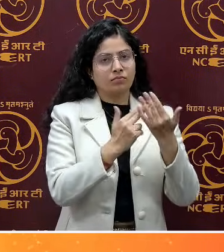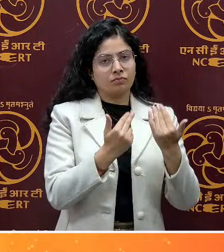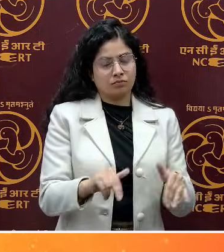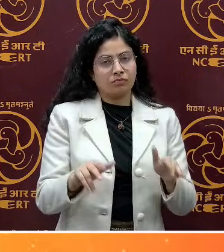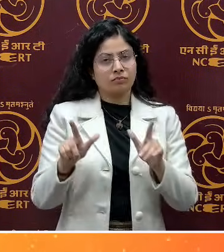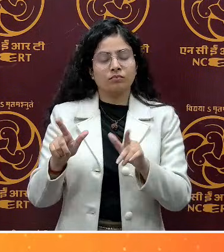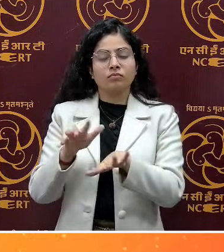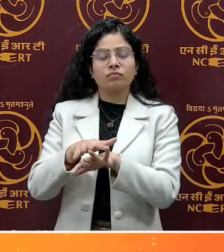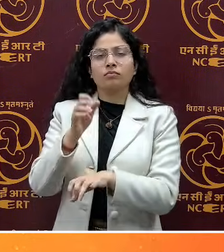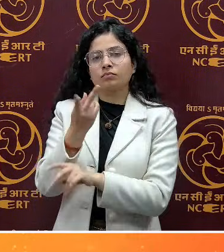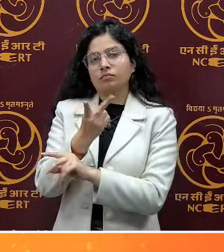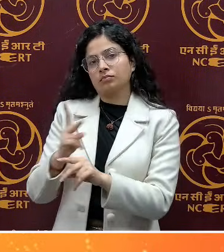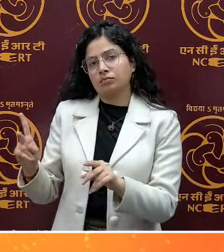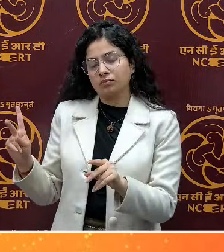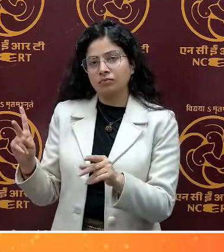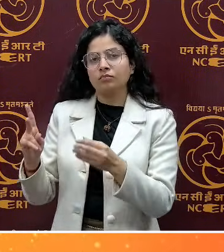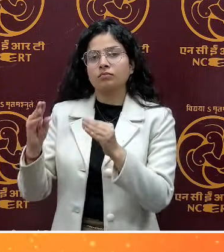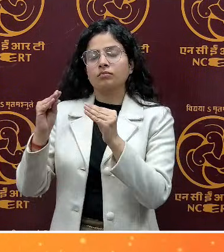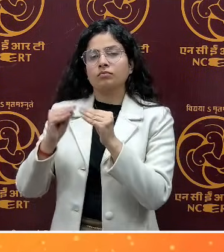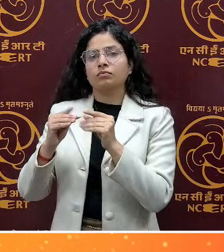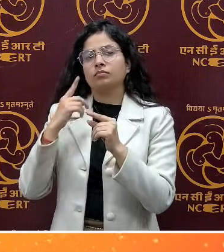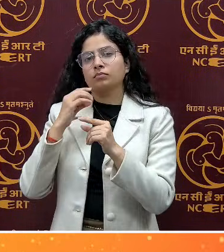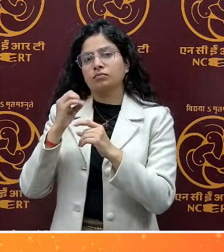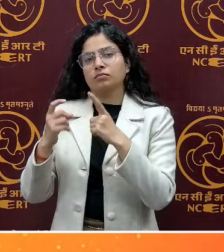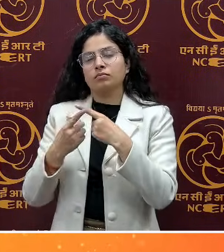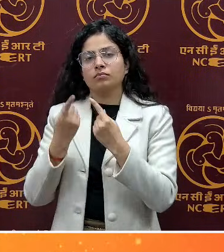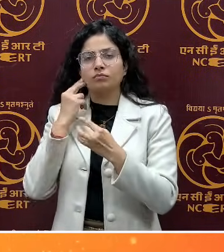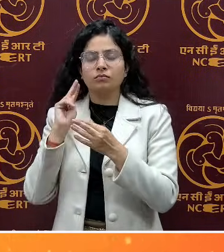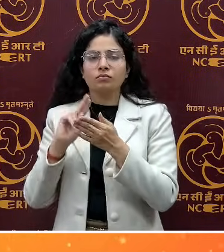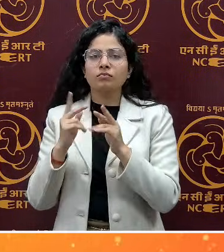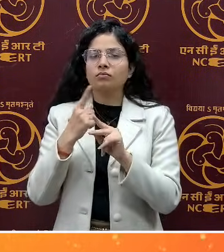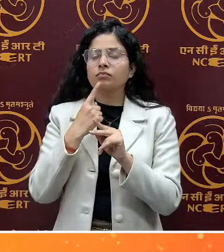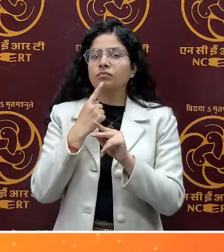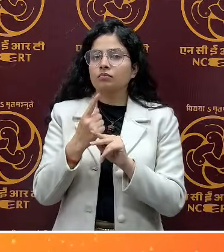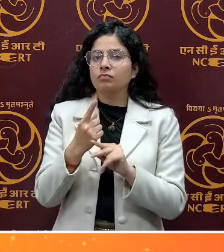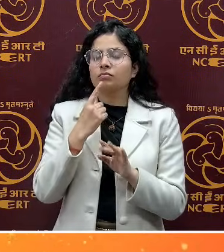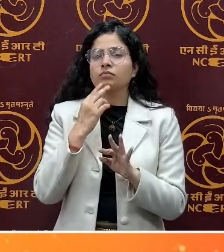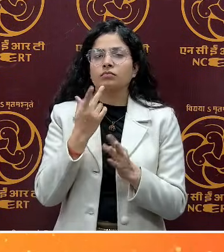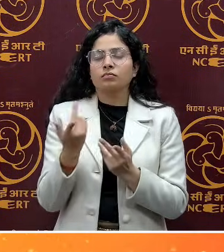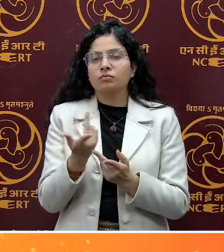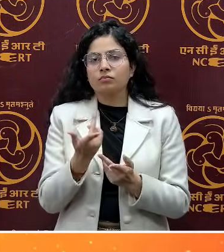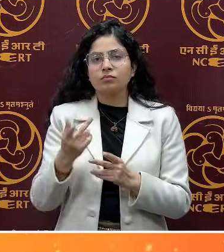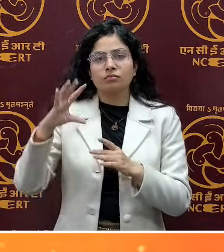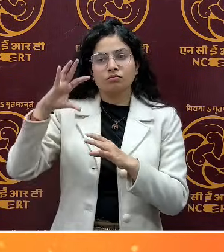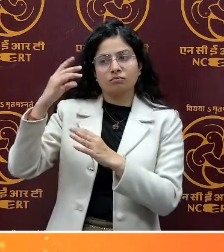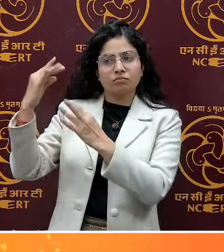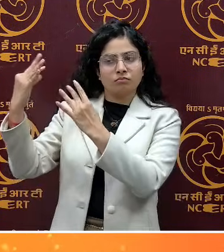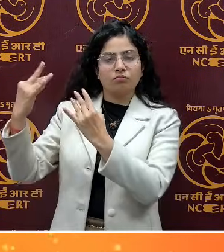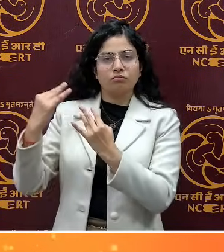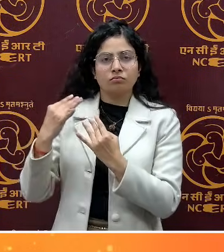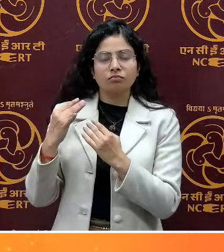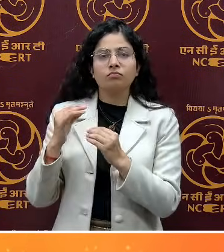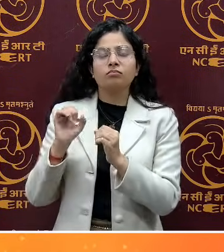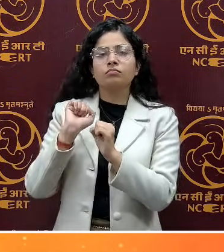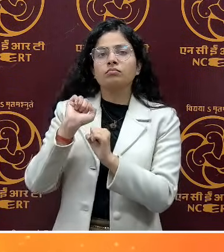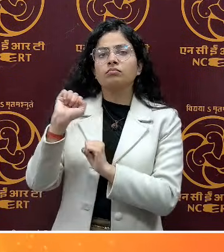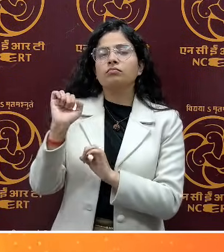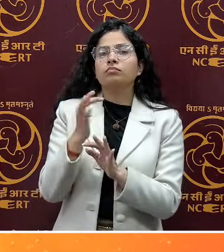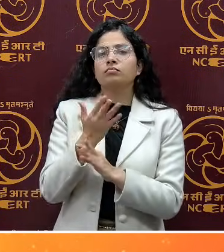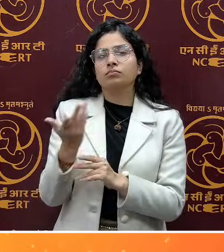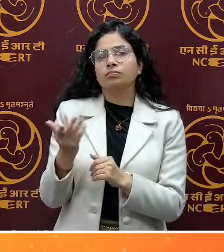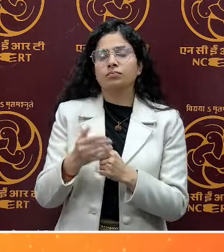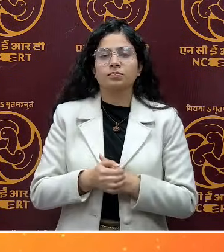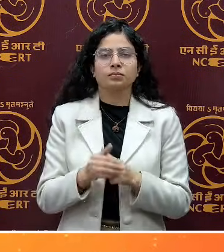animals are also biotic factors. If I talk of oxygen, sunlight that we are dependent on, they are